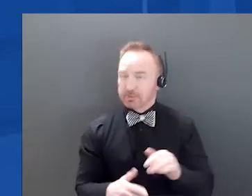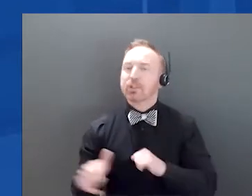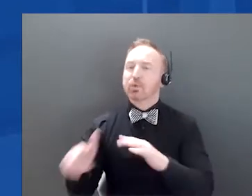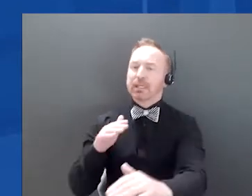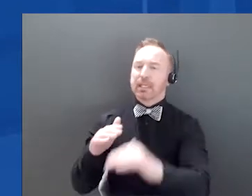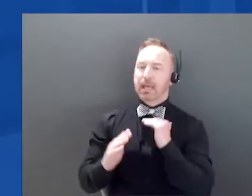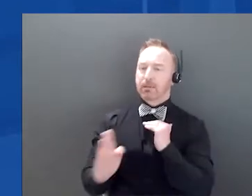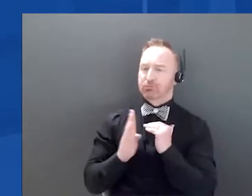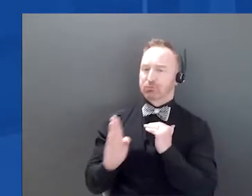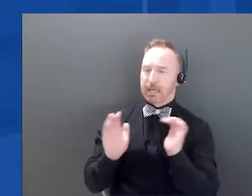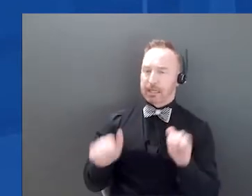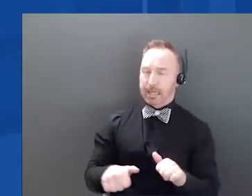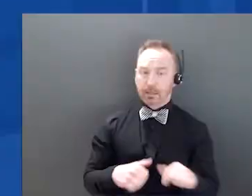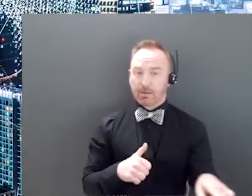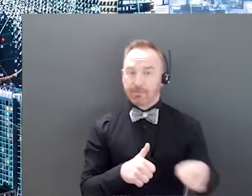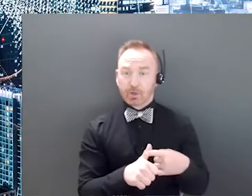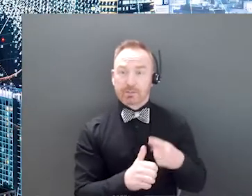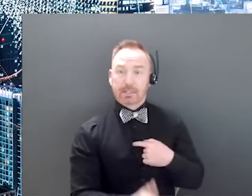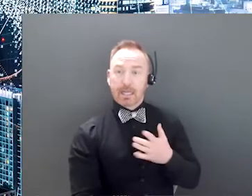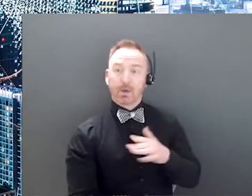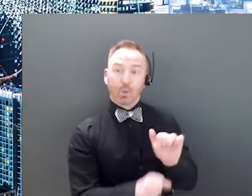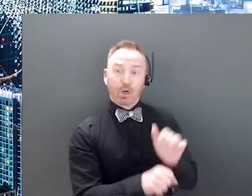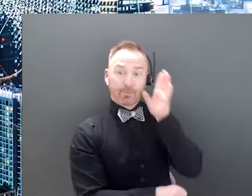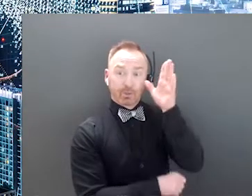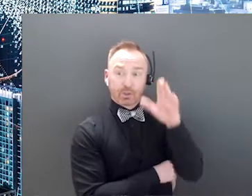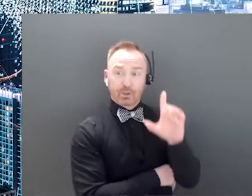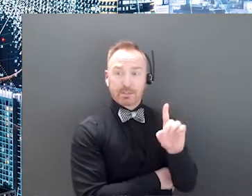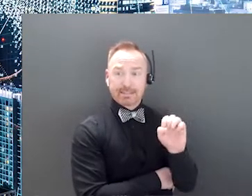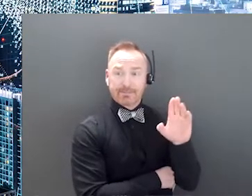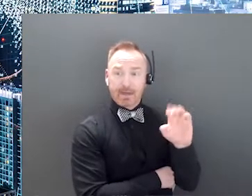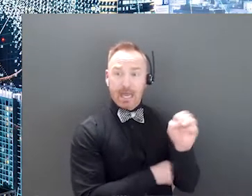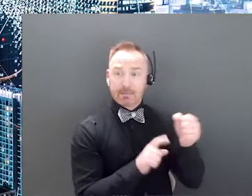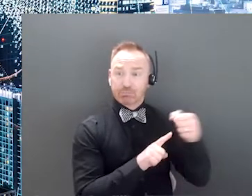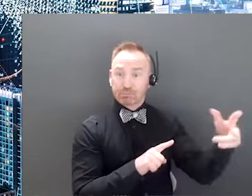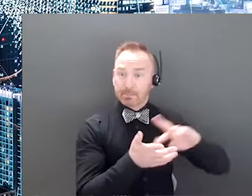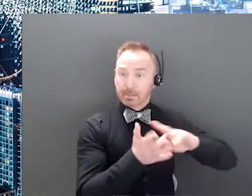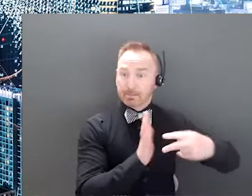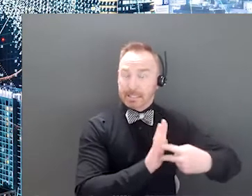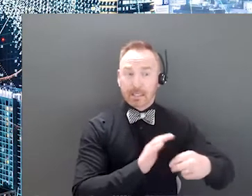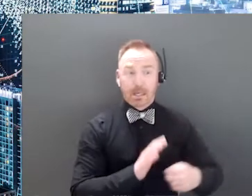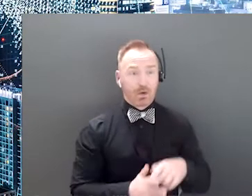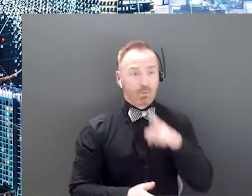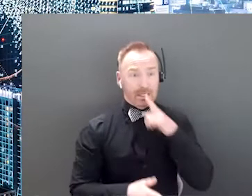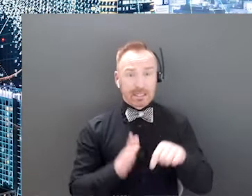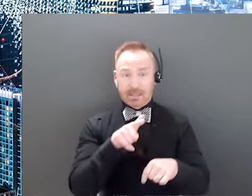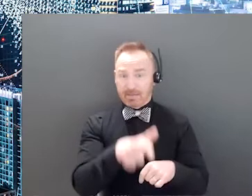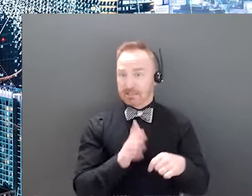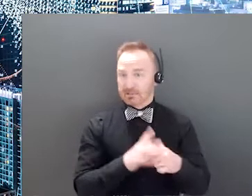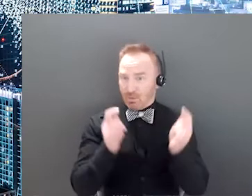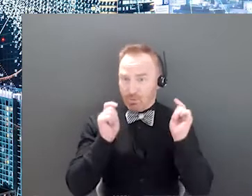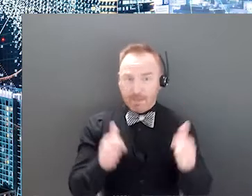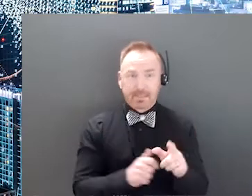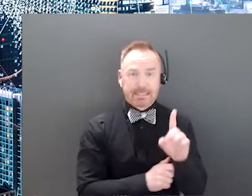Let's start by defining the future of work. We define the future of work as the large scale and rapid digitization